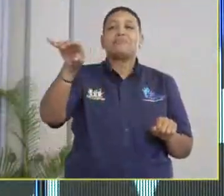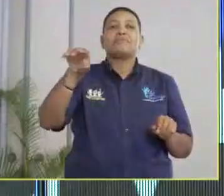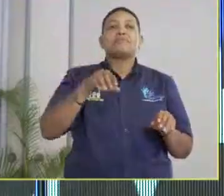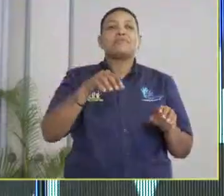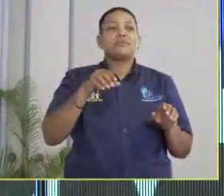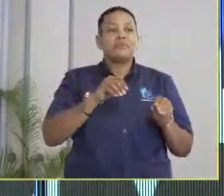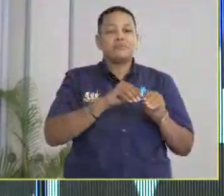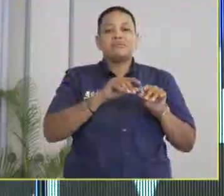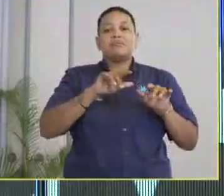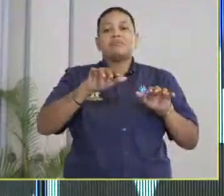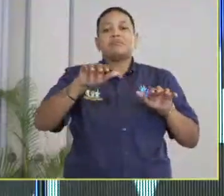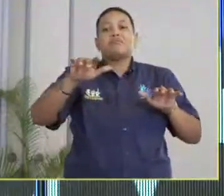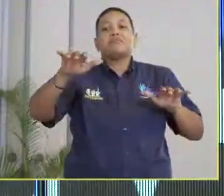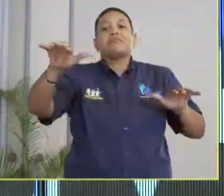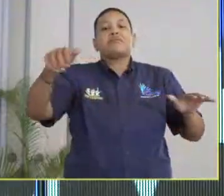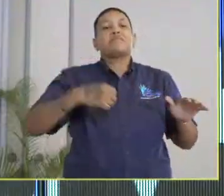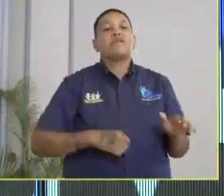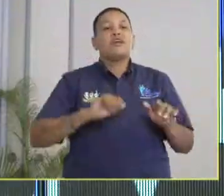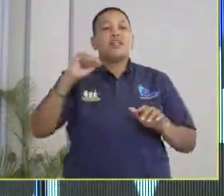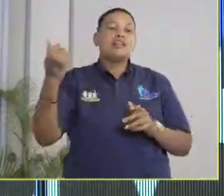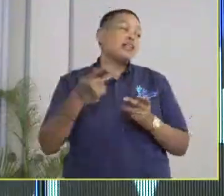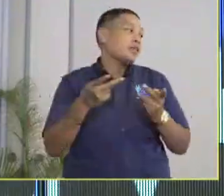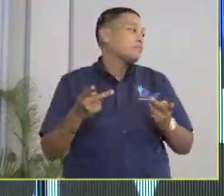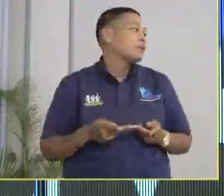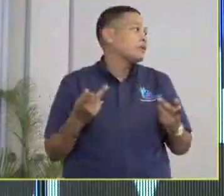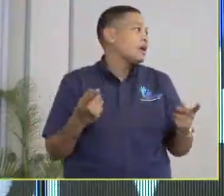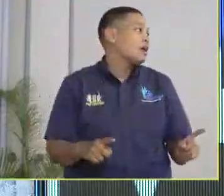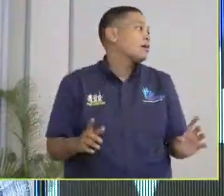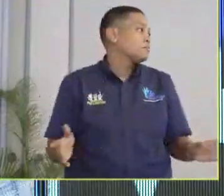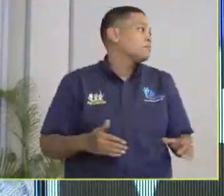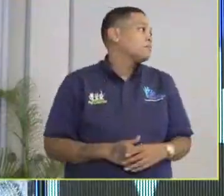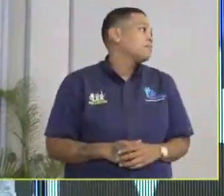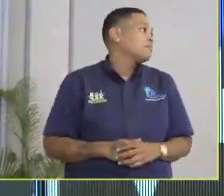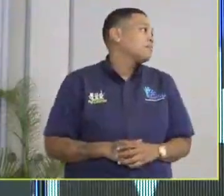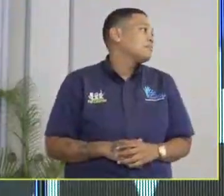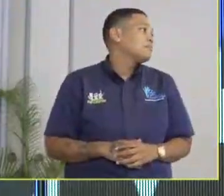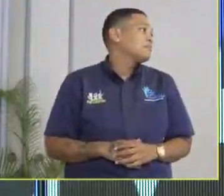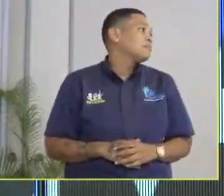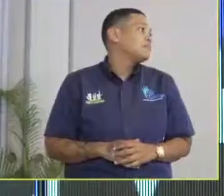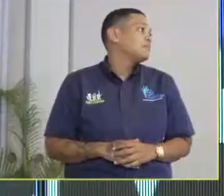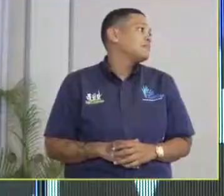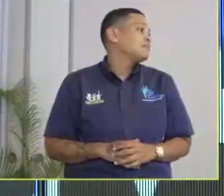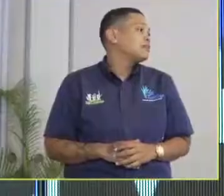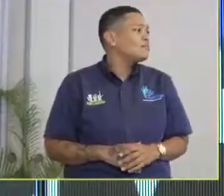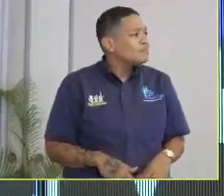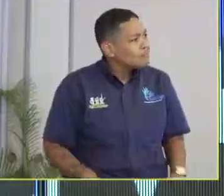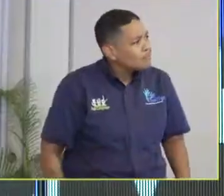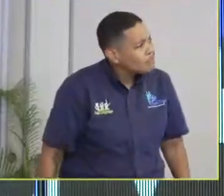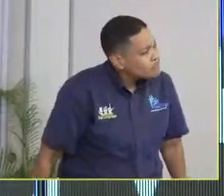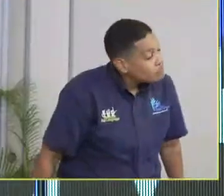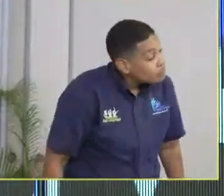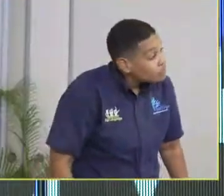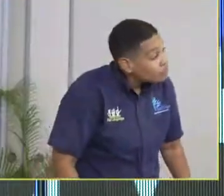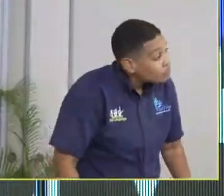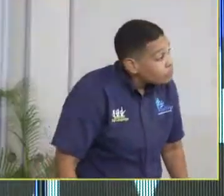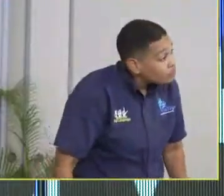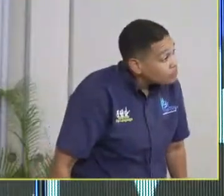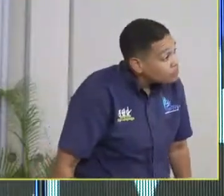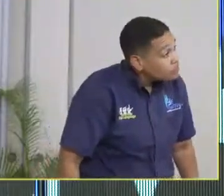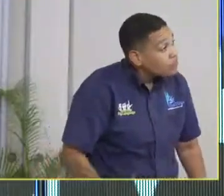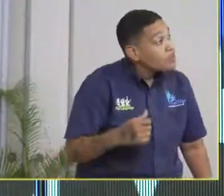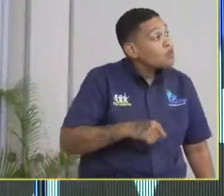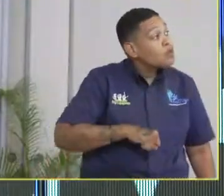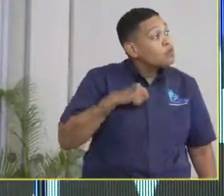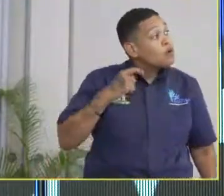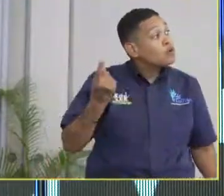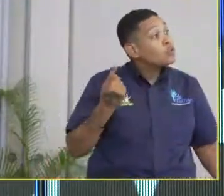the gestation and the birth happens at another place. But I would like you, Maurice, to feel proud today, too, that something